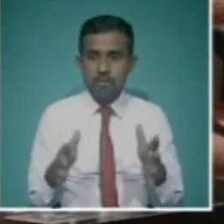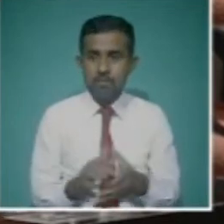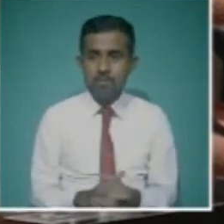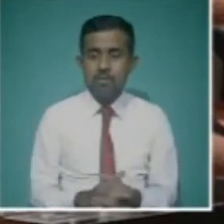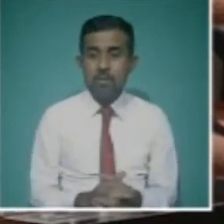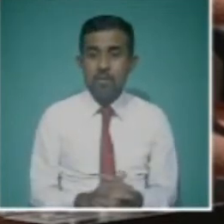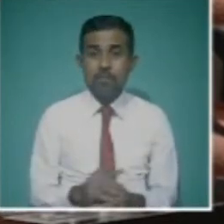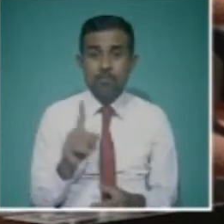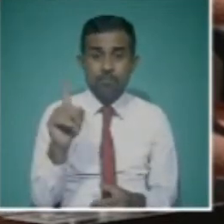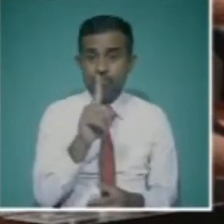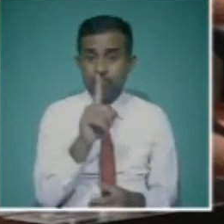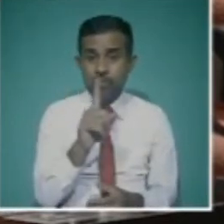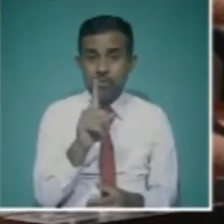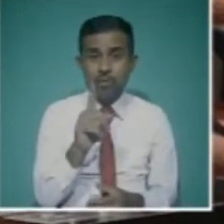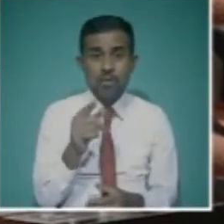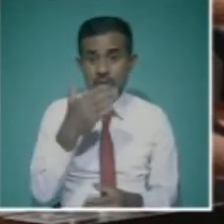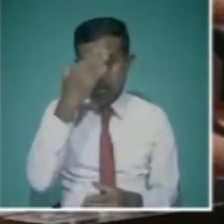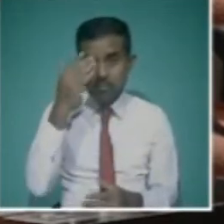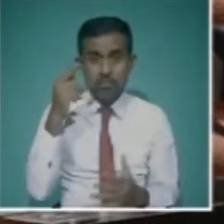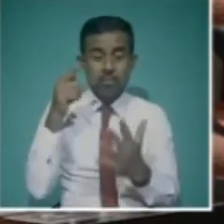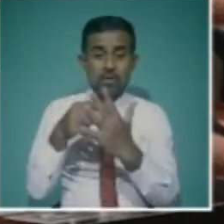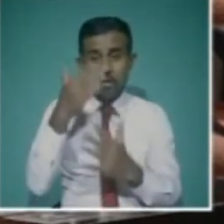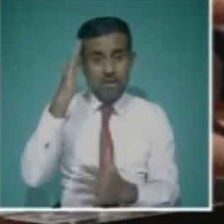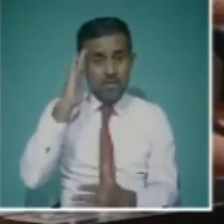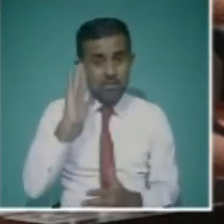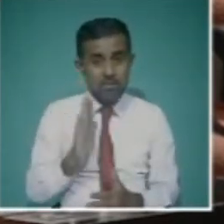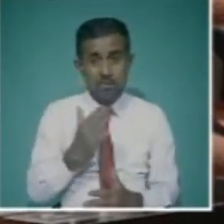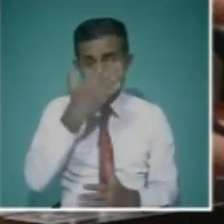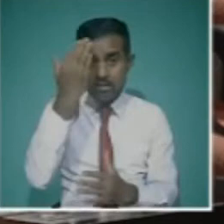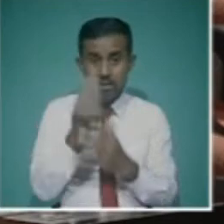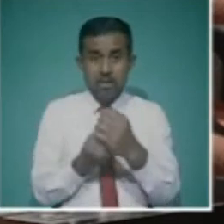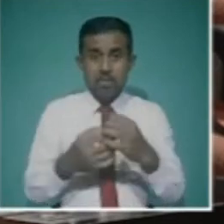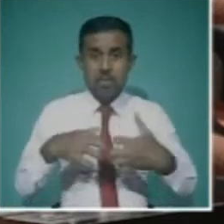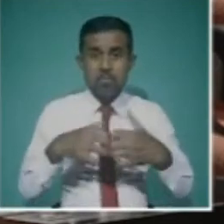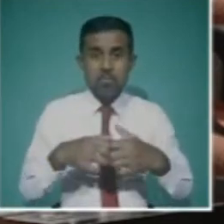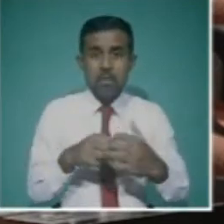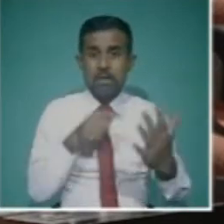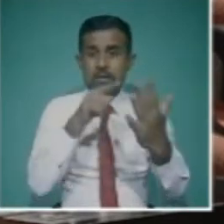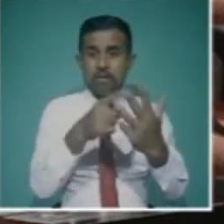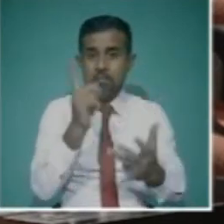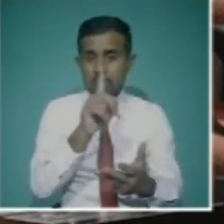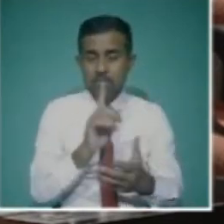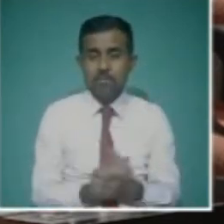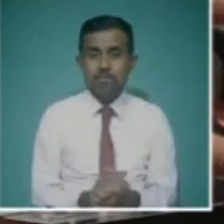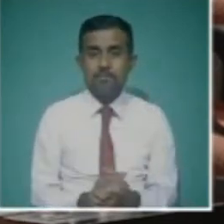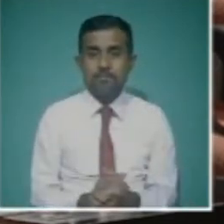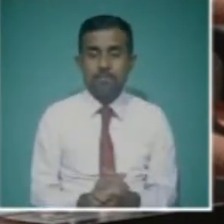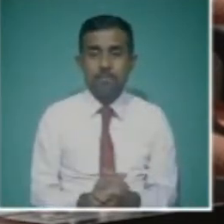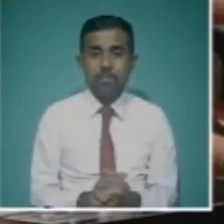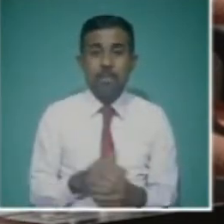racism that targeted them. Now it is because of the complete inability to govern.